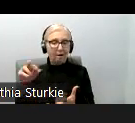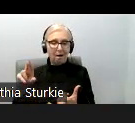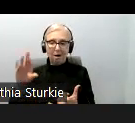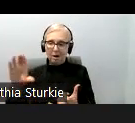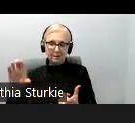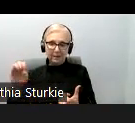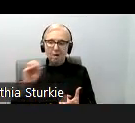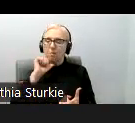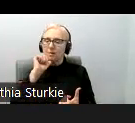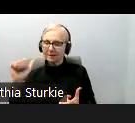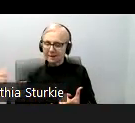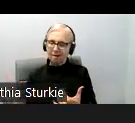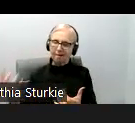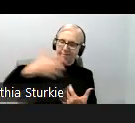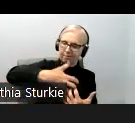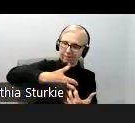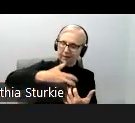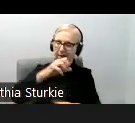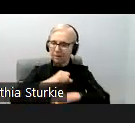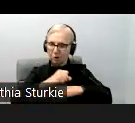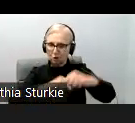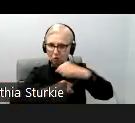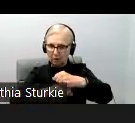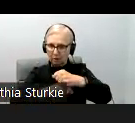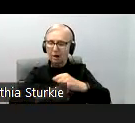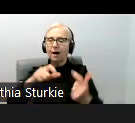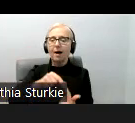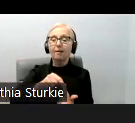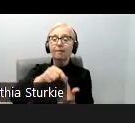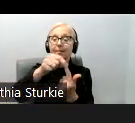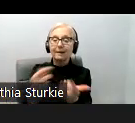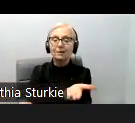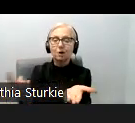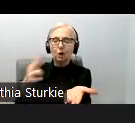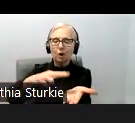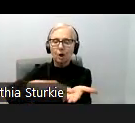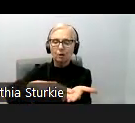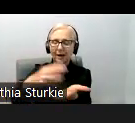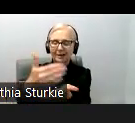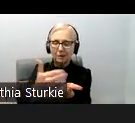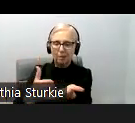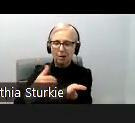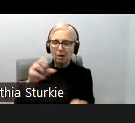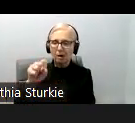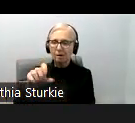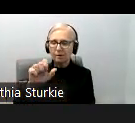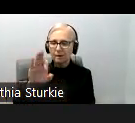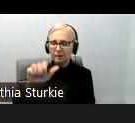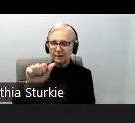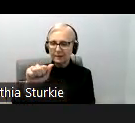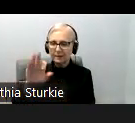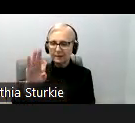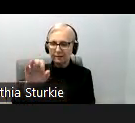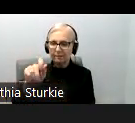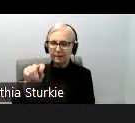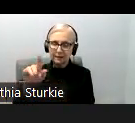fitting into this structure unless they are being contracted as part of a safety net provider. So appreciate that